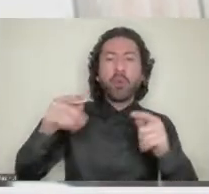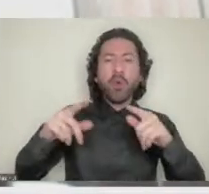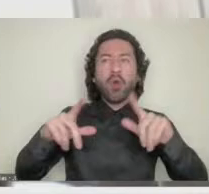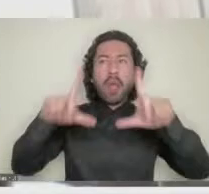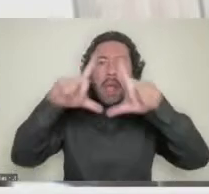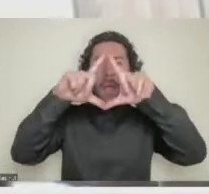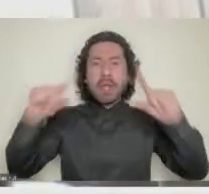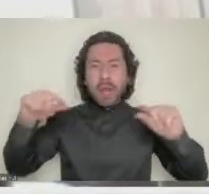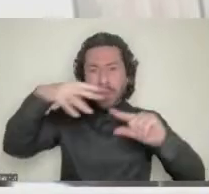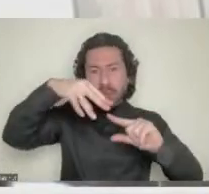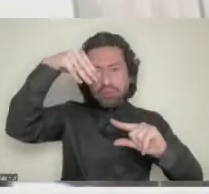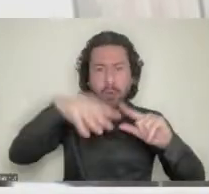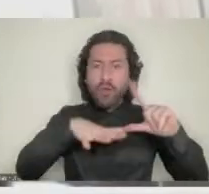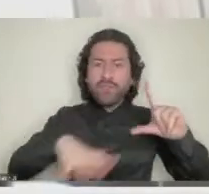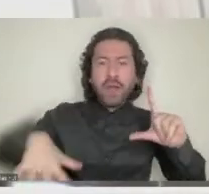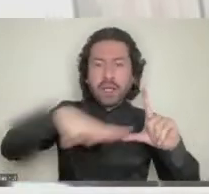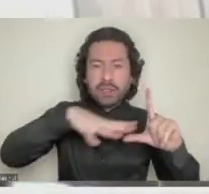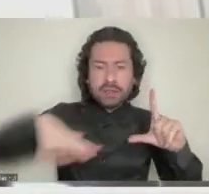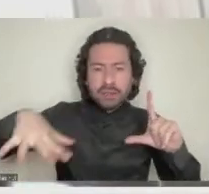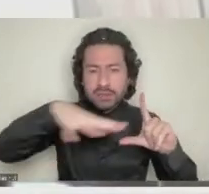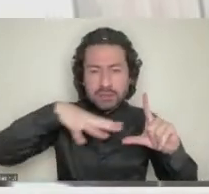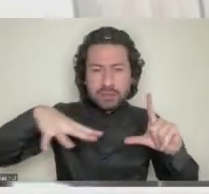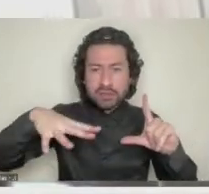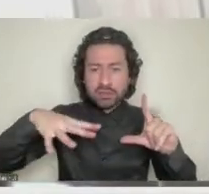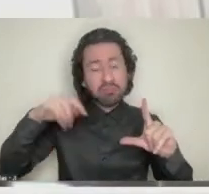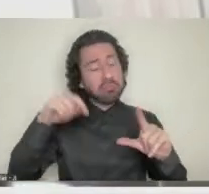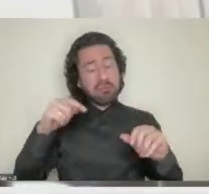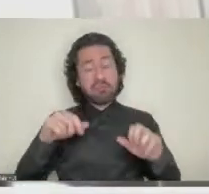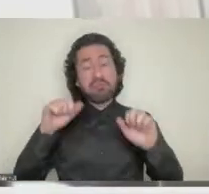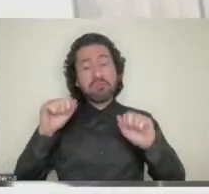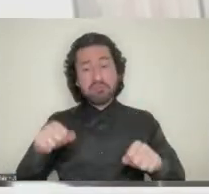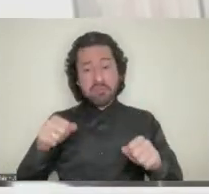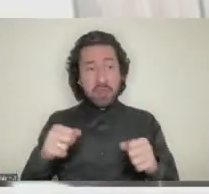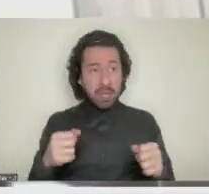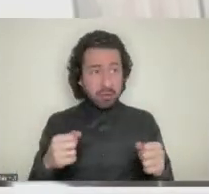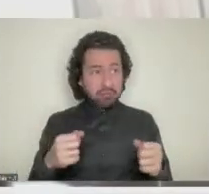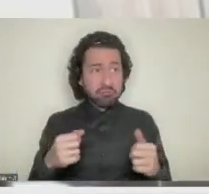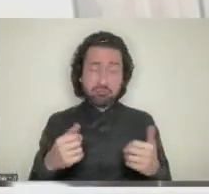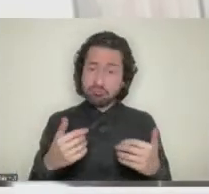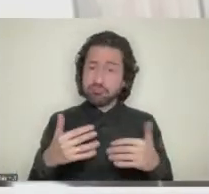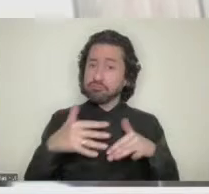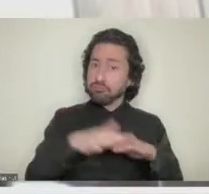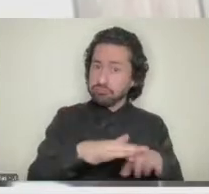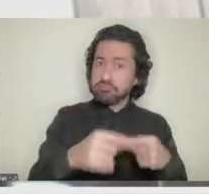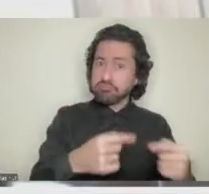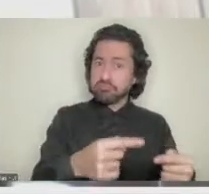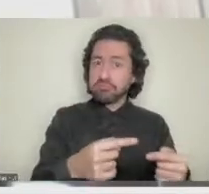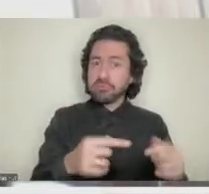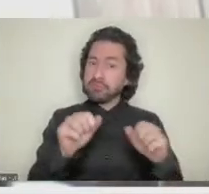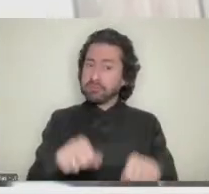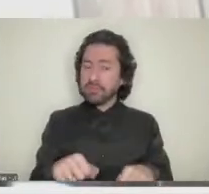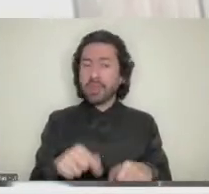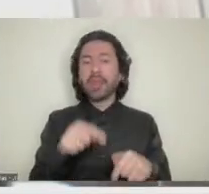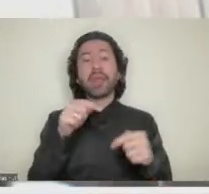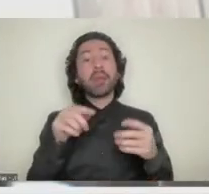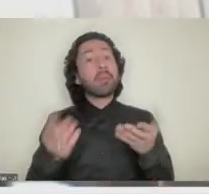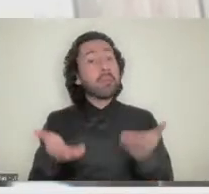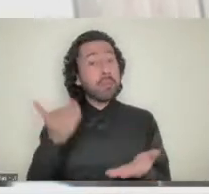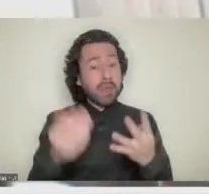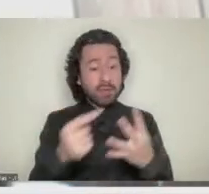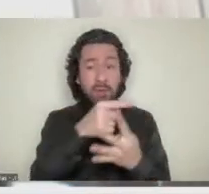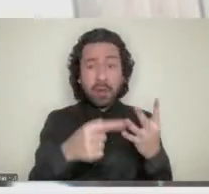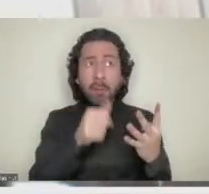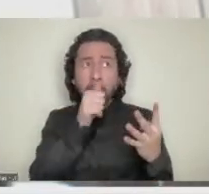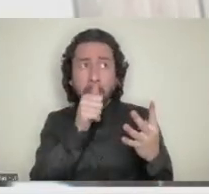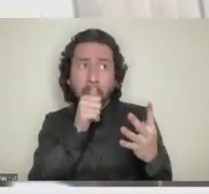the base of the pyramid. And it's not difficult to apply. And perhaps what's important is